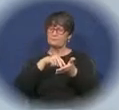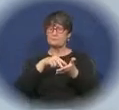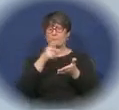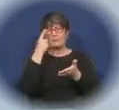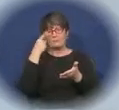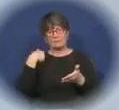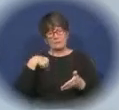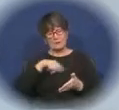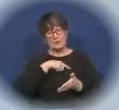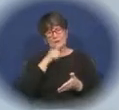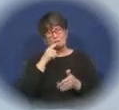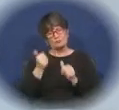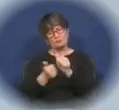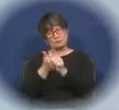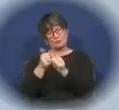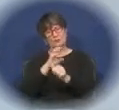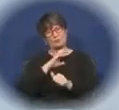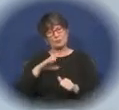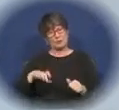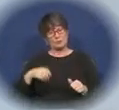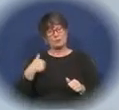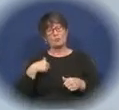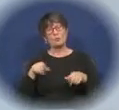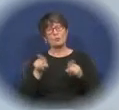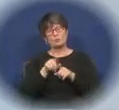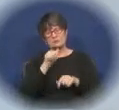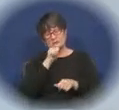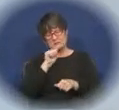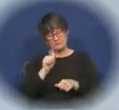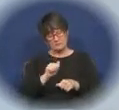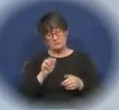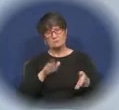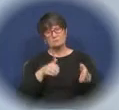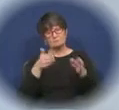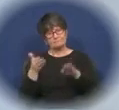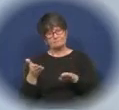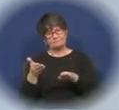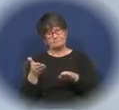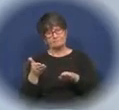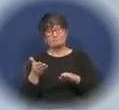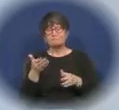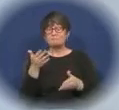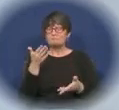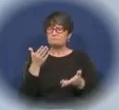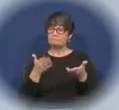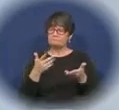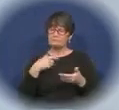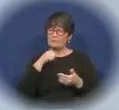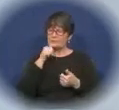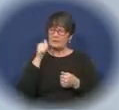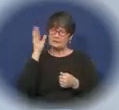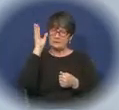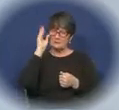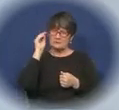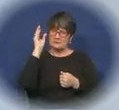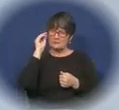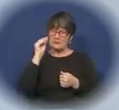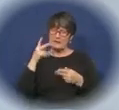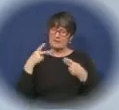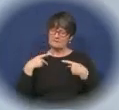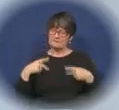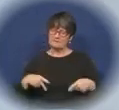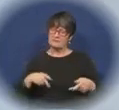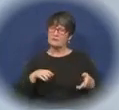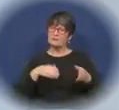for us who follow Christ, we will also suffer death, and although we may not experience a physical